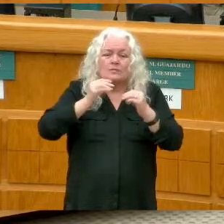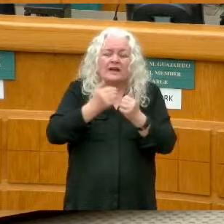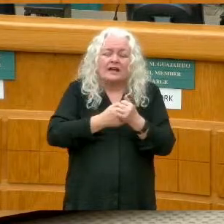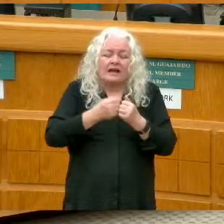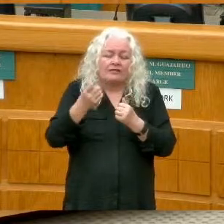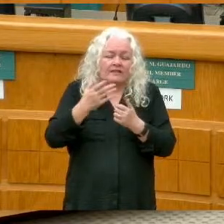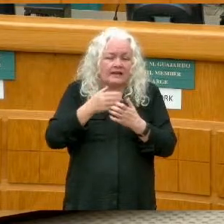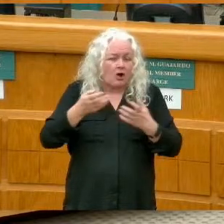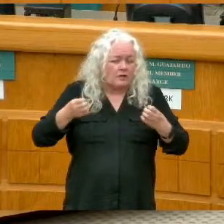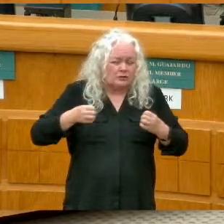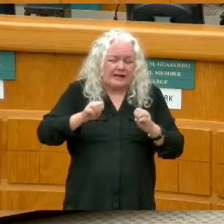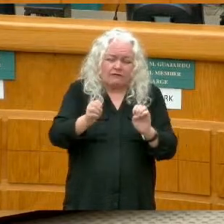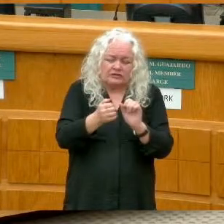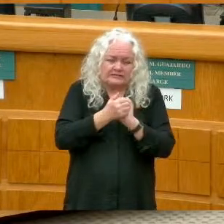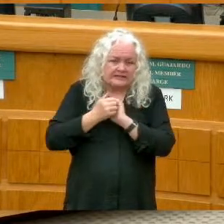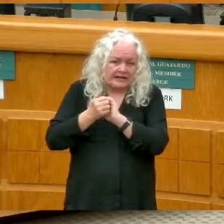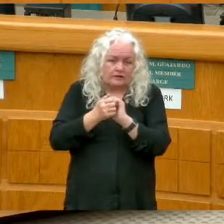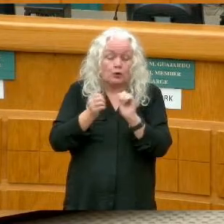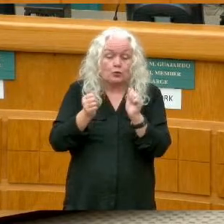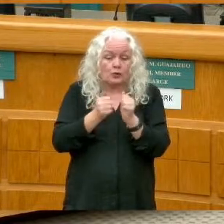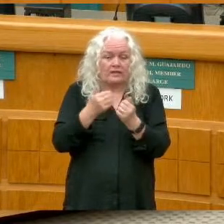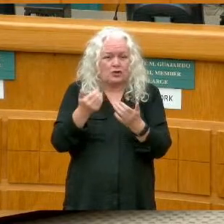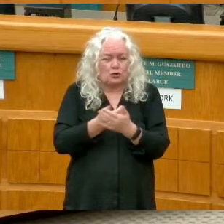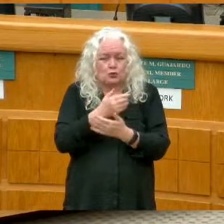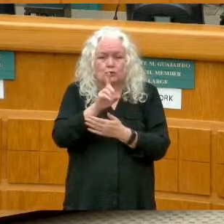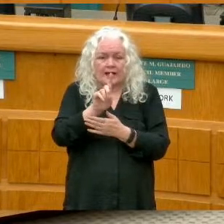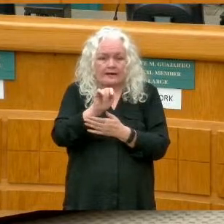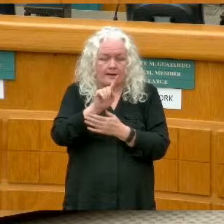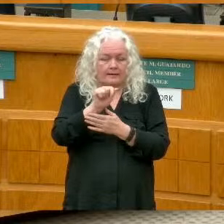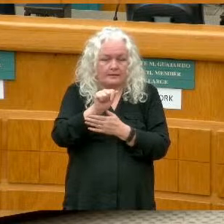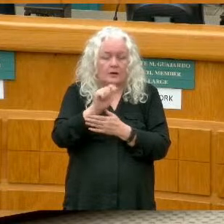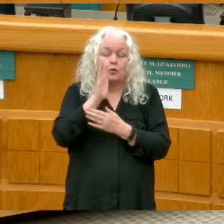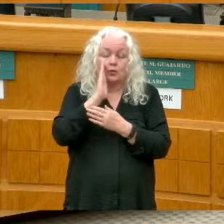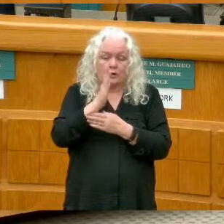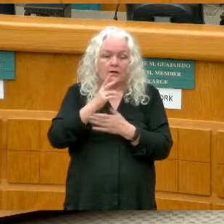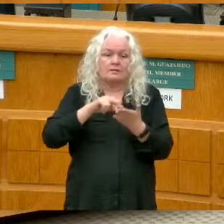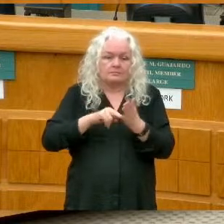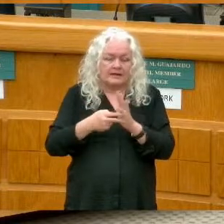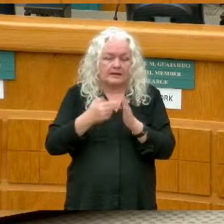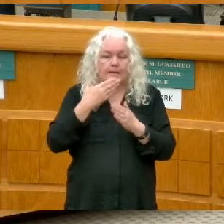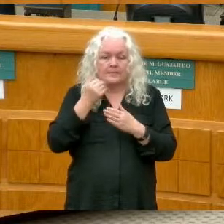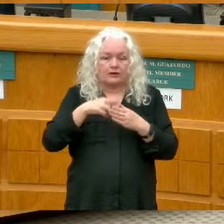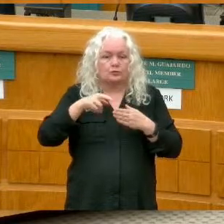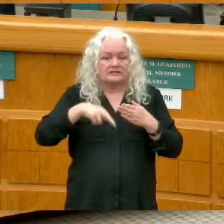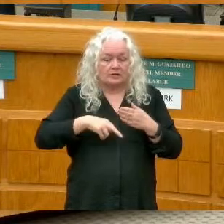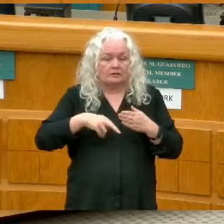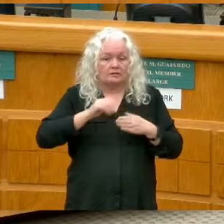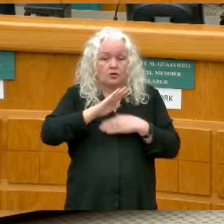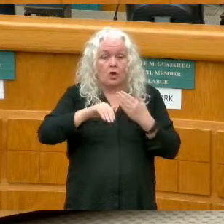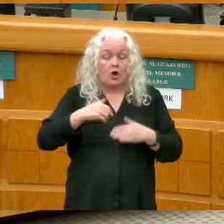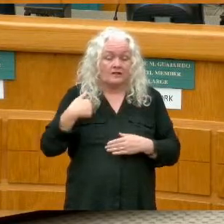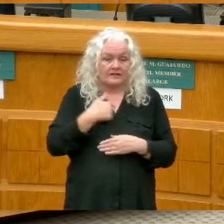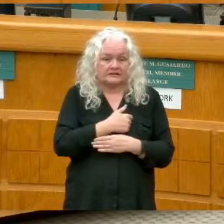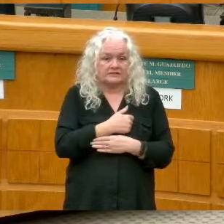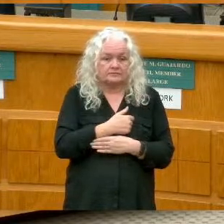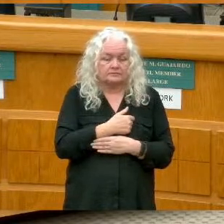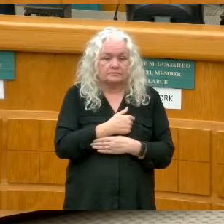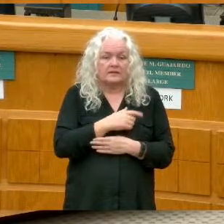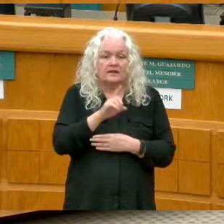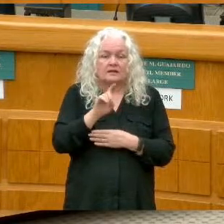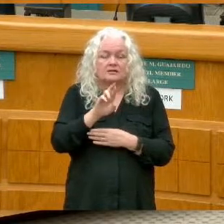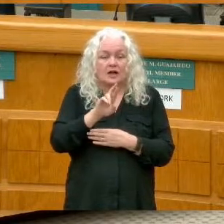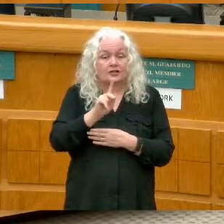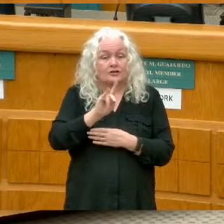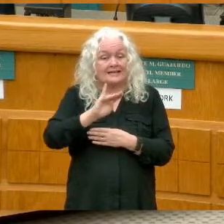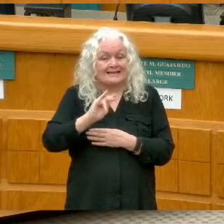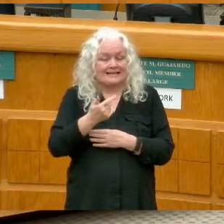of those efforts together, along with the new data, will mean a better result for all of us. Dr. King